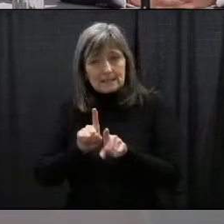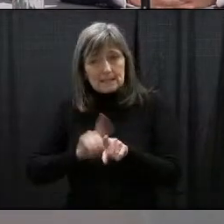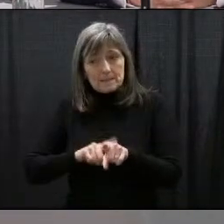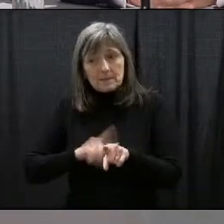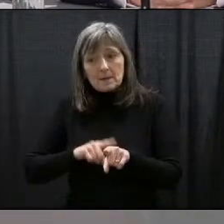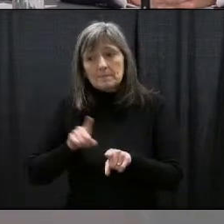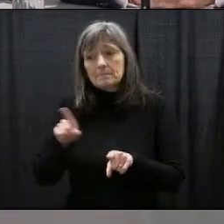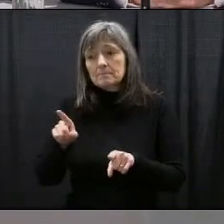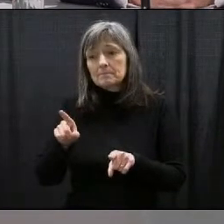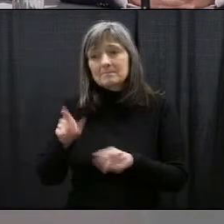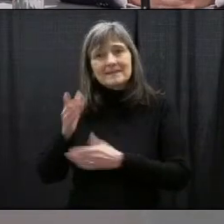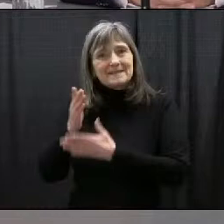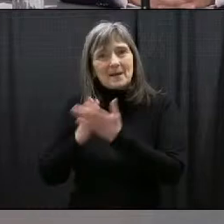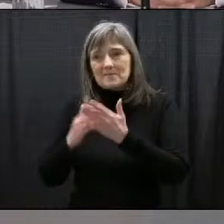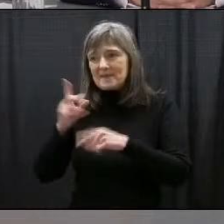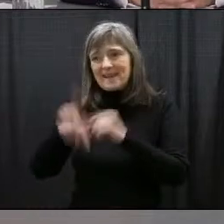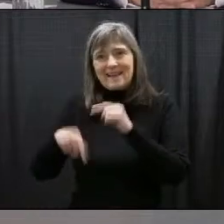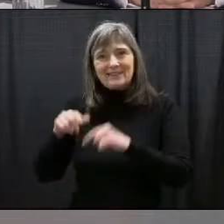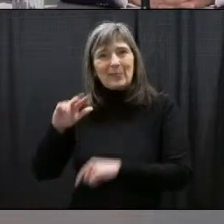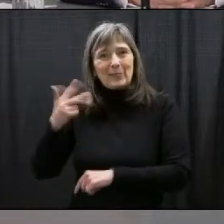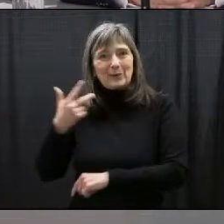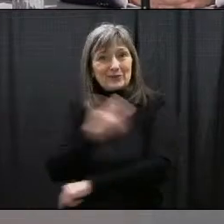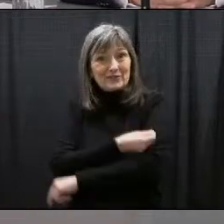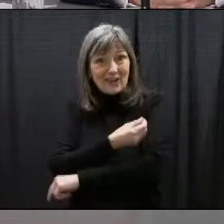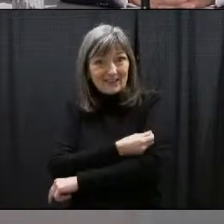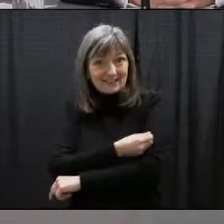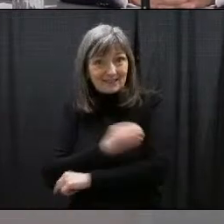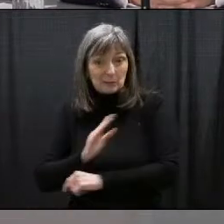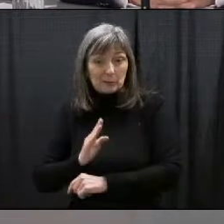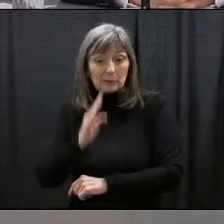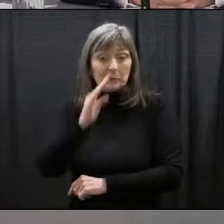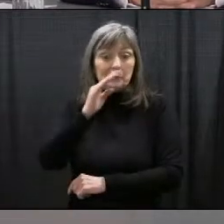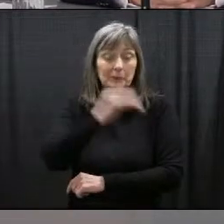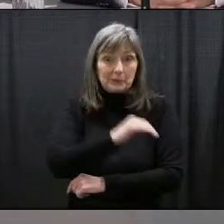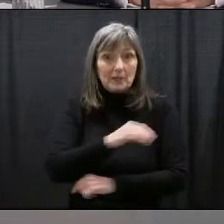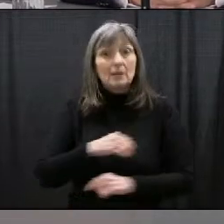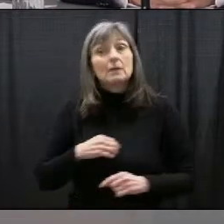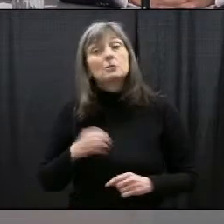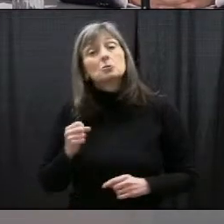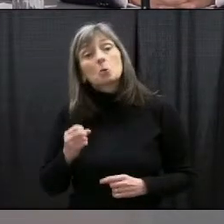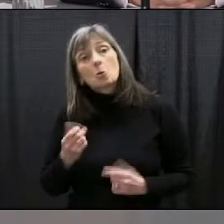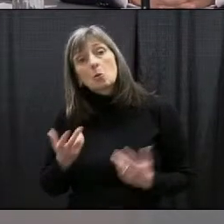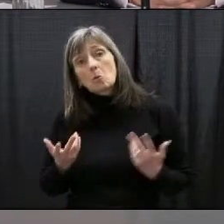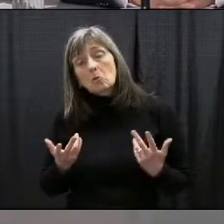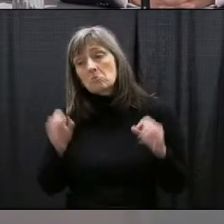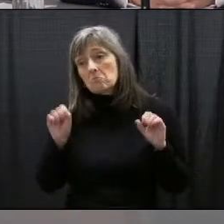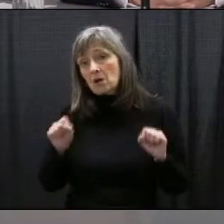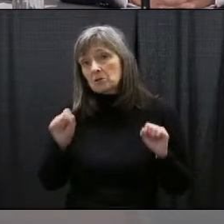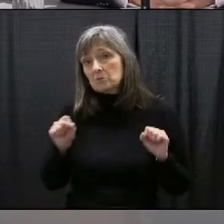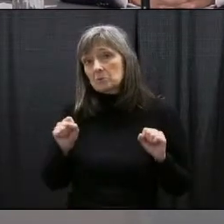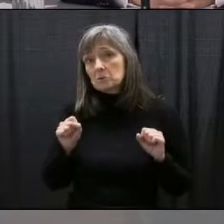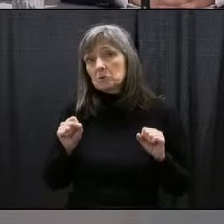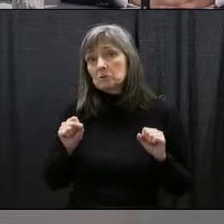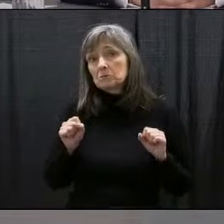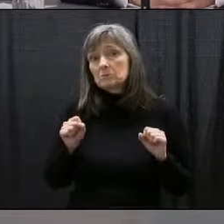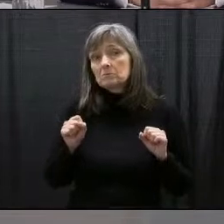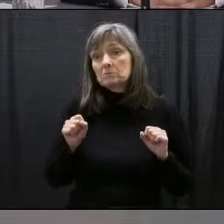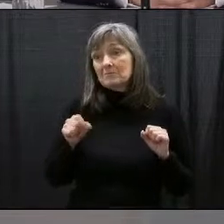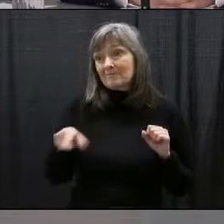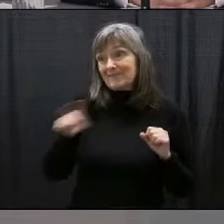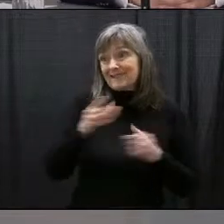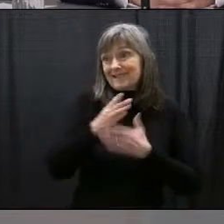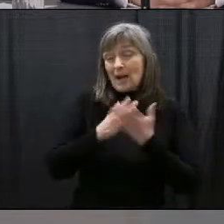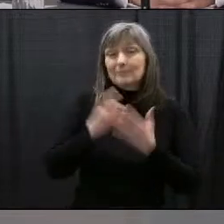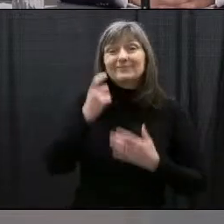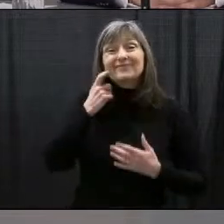yet eligible for their booster. So it's possible that there are people out there that were recently